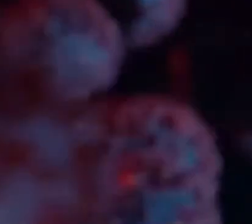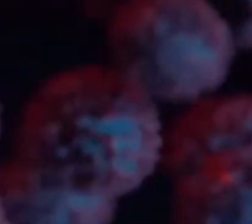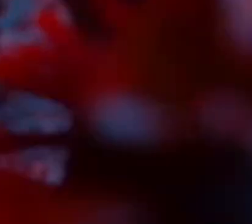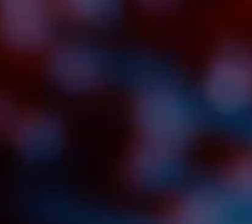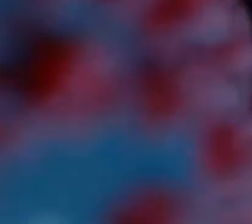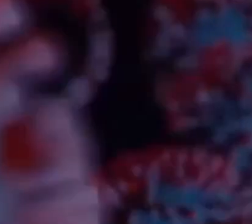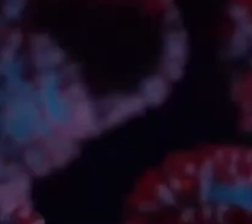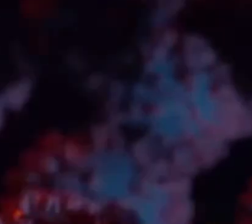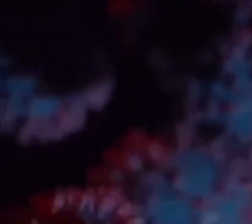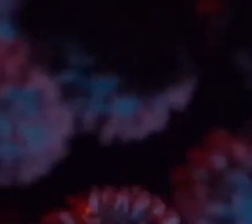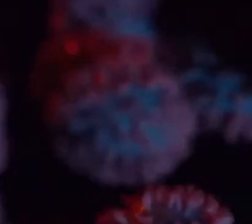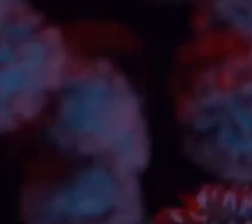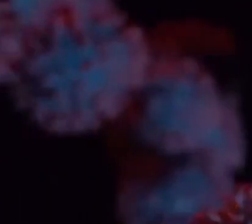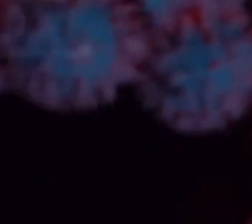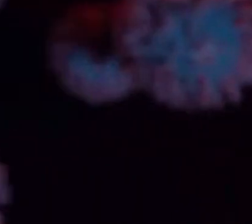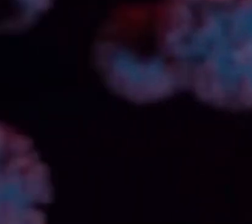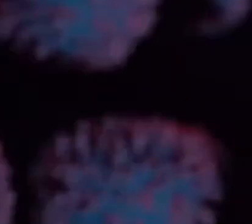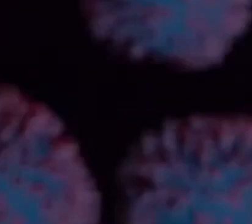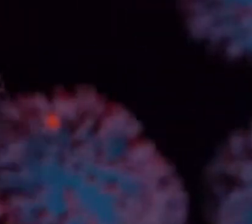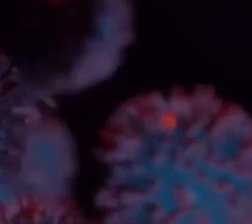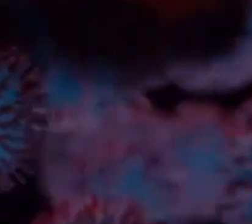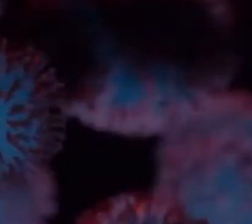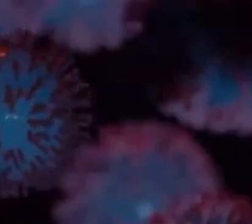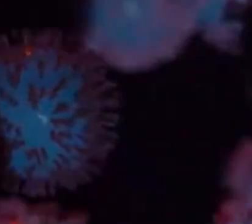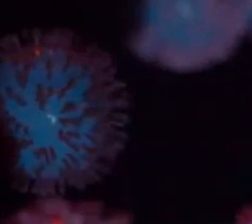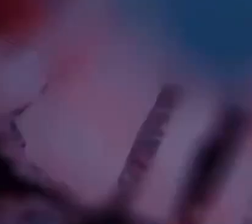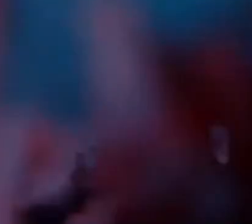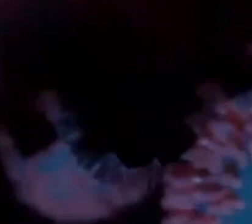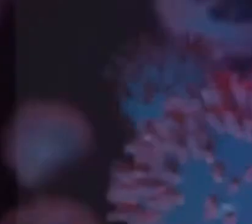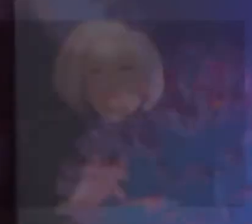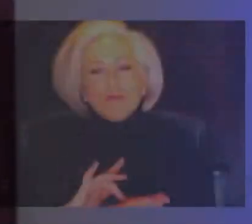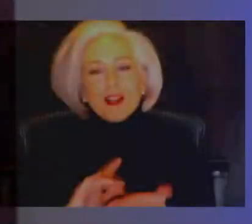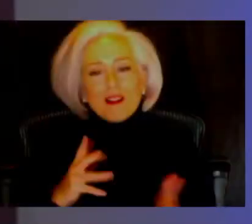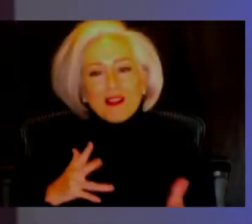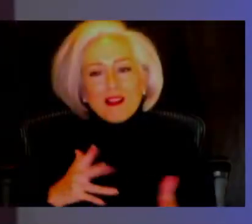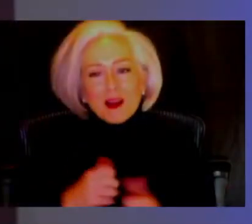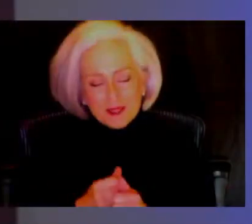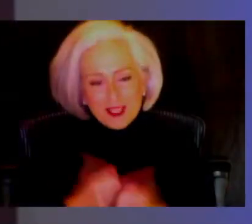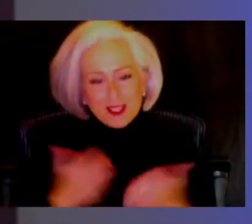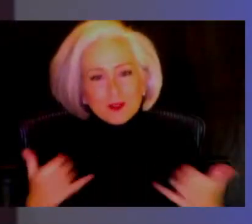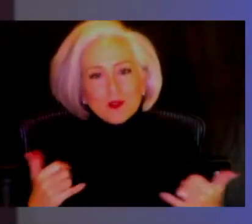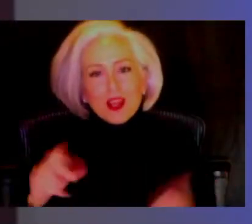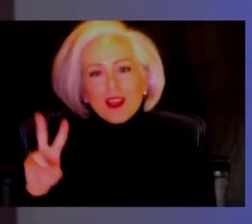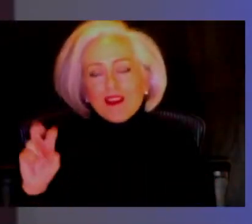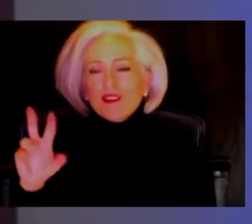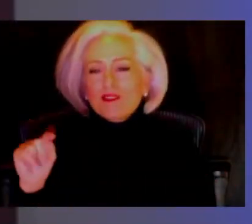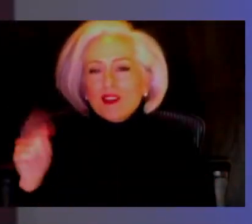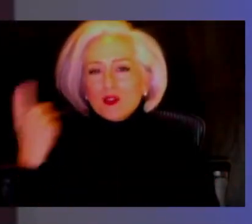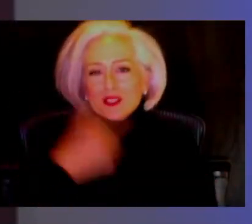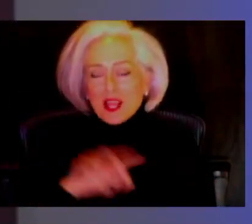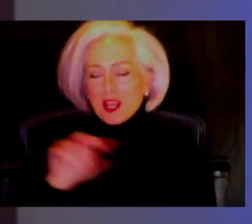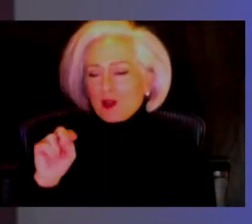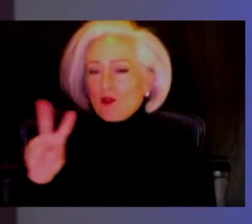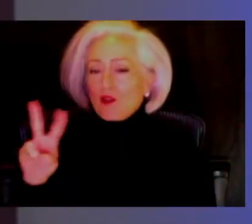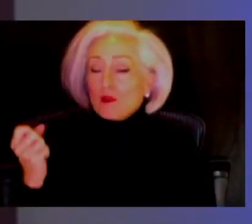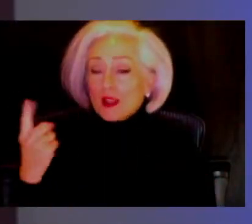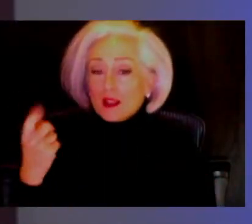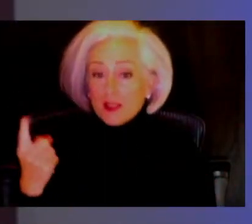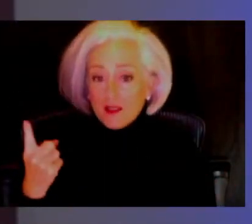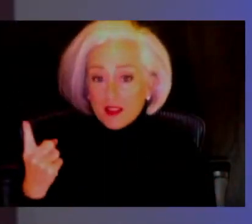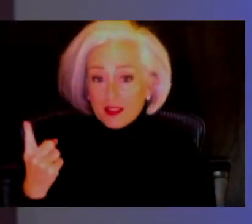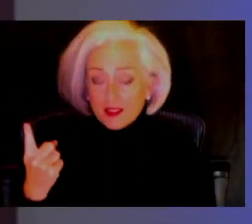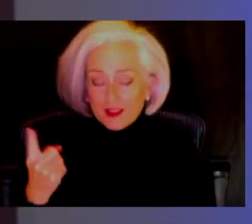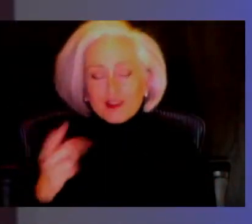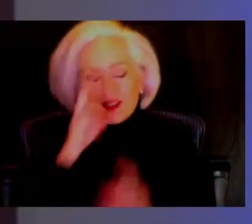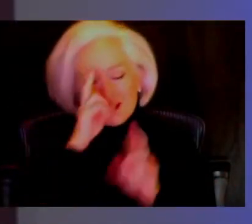Good Thursday morning, everyone. Welcome into the Morning Medical Update. Today is Veterans Day, November 11th, the day that we stop to honor those who have served and who are